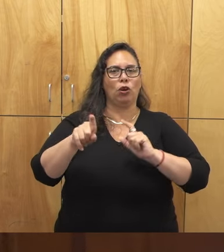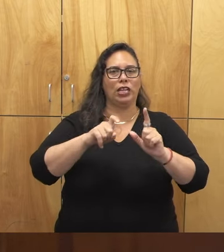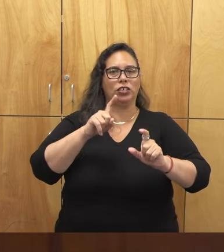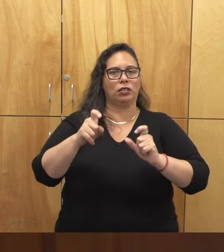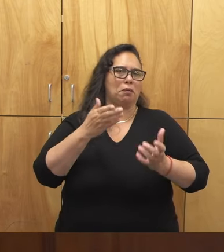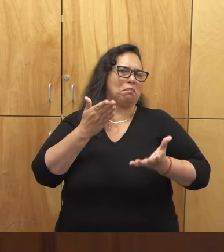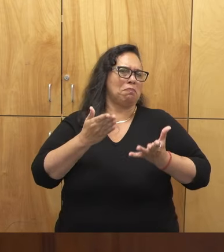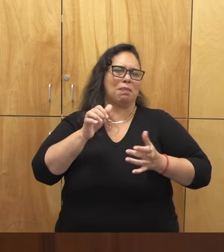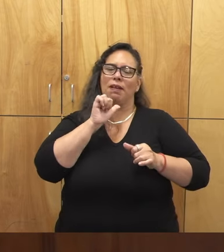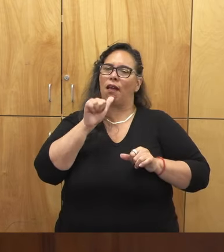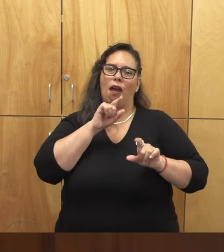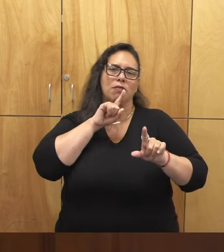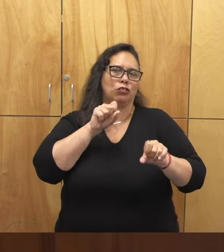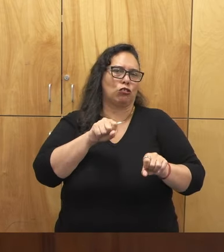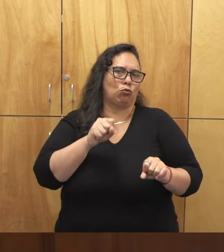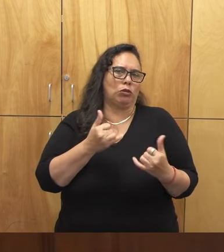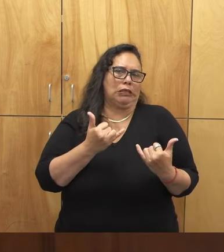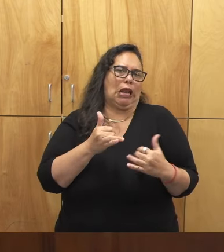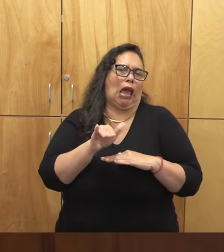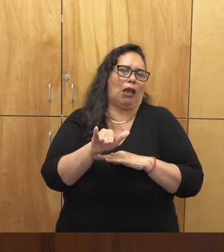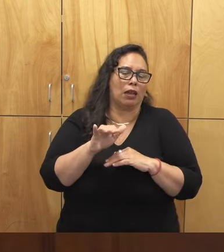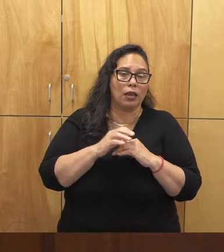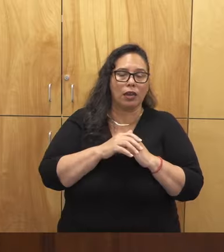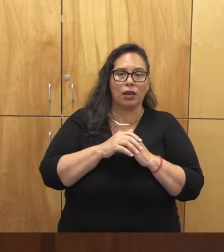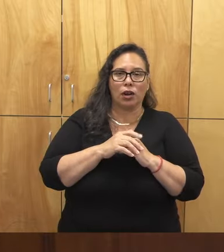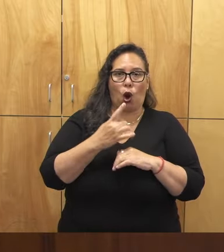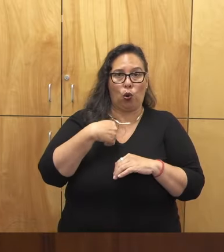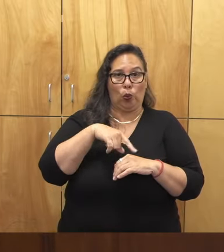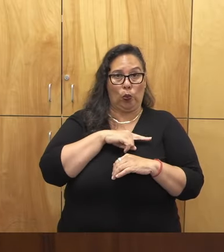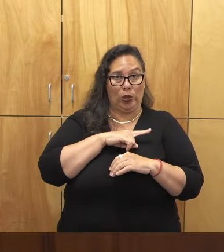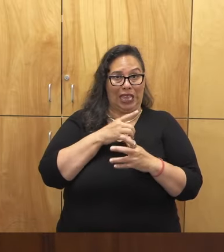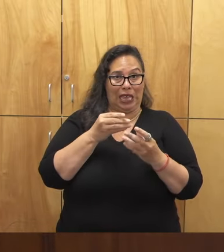not be answerable tonight, but are we